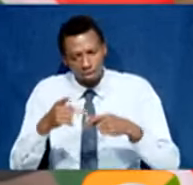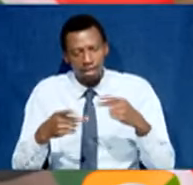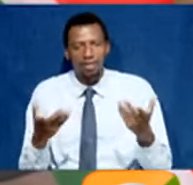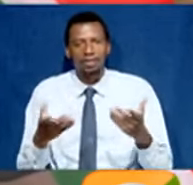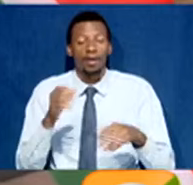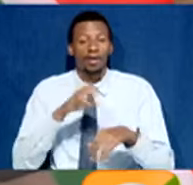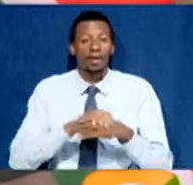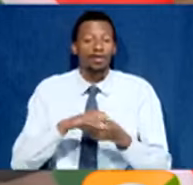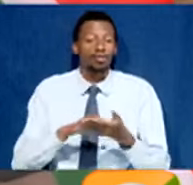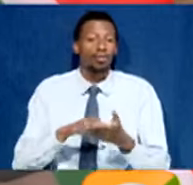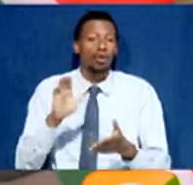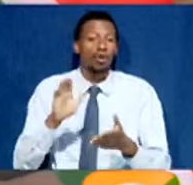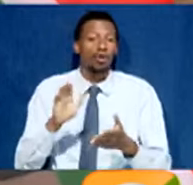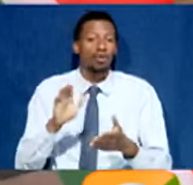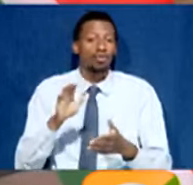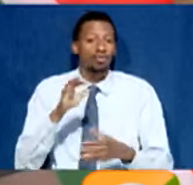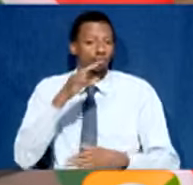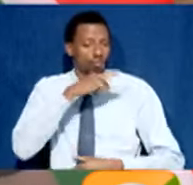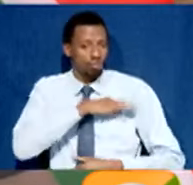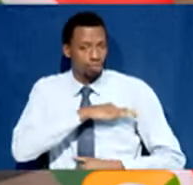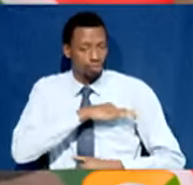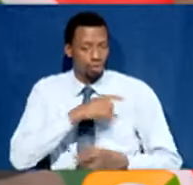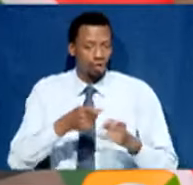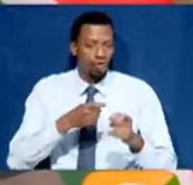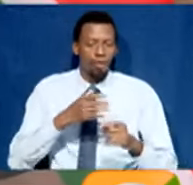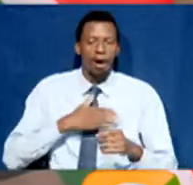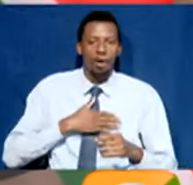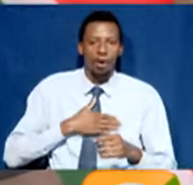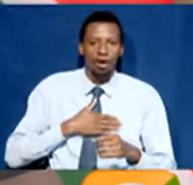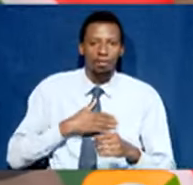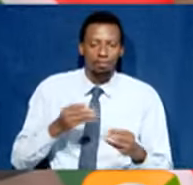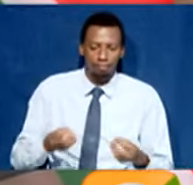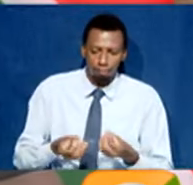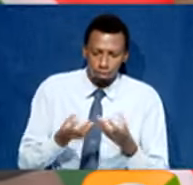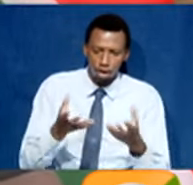value from our production. And if you saw this,